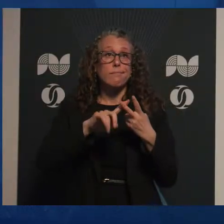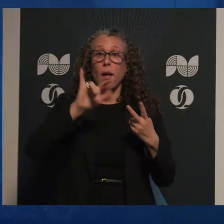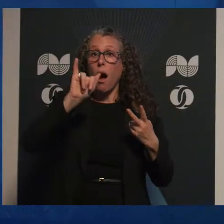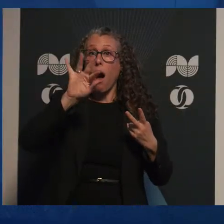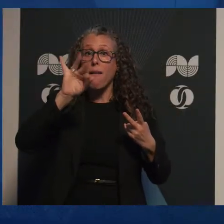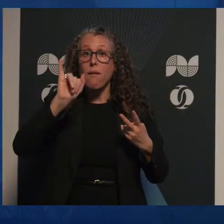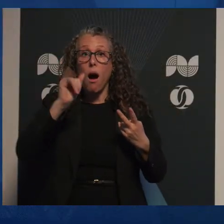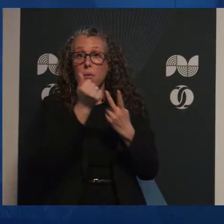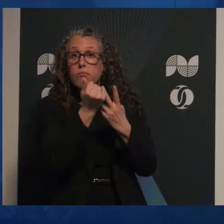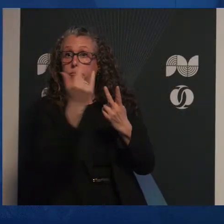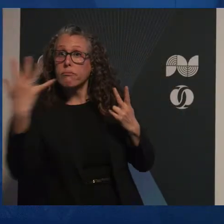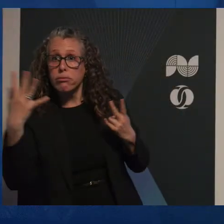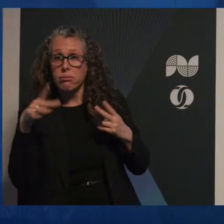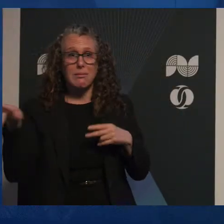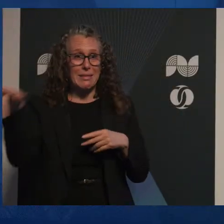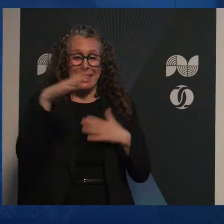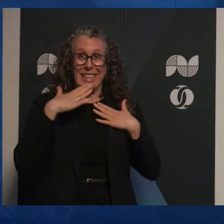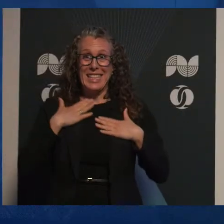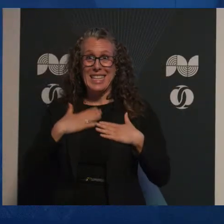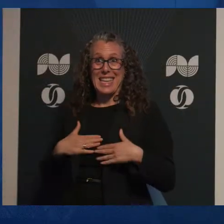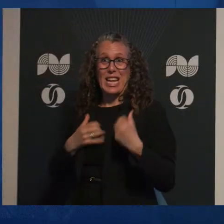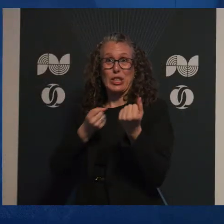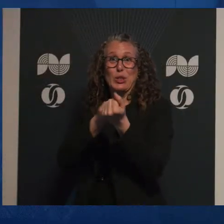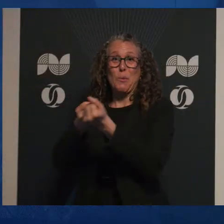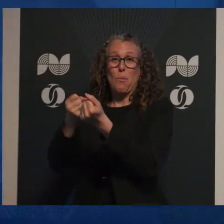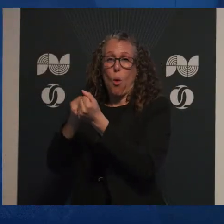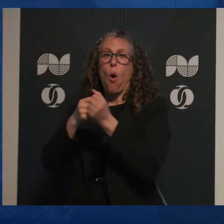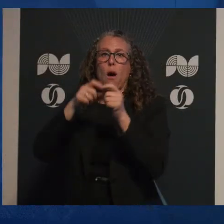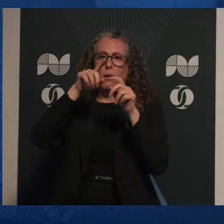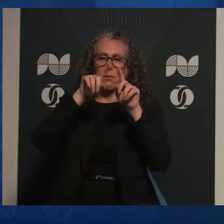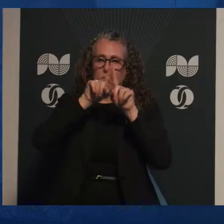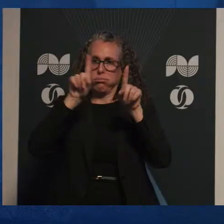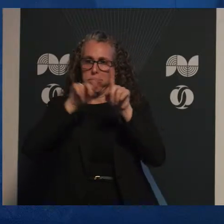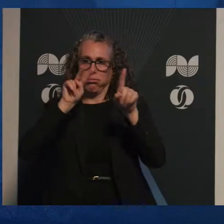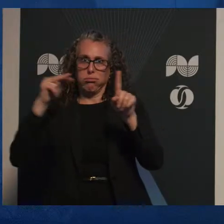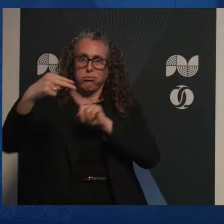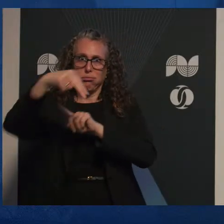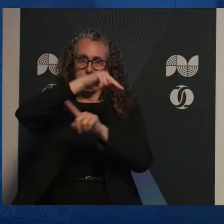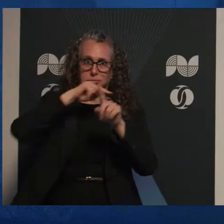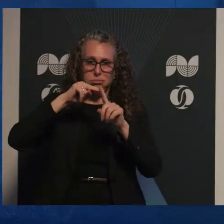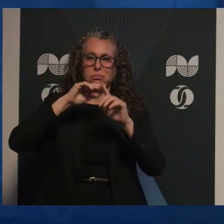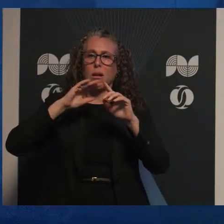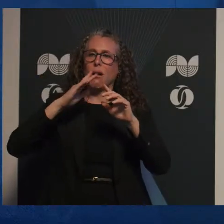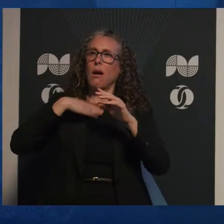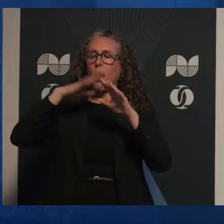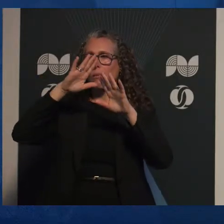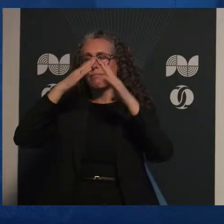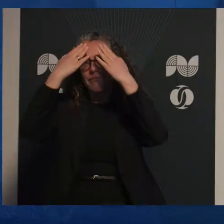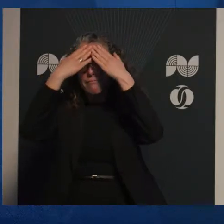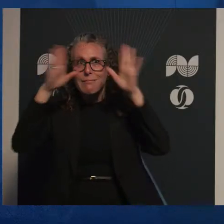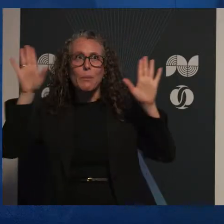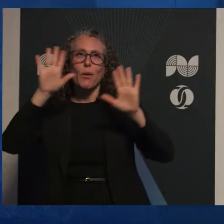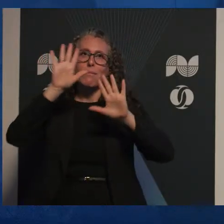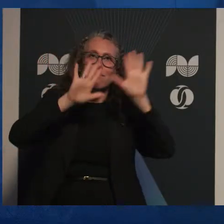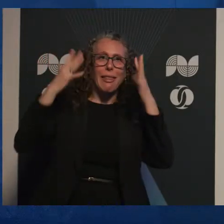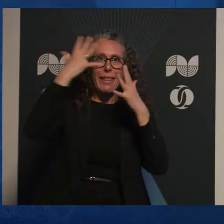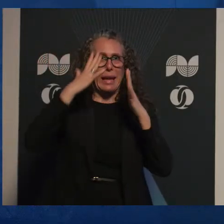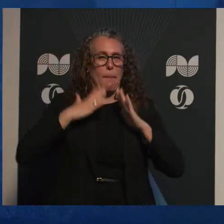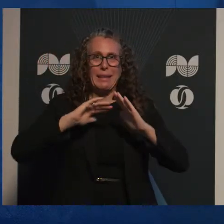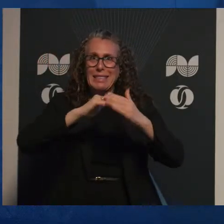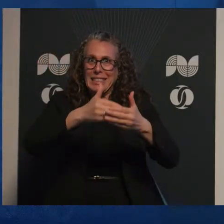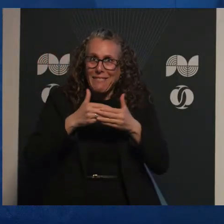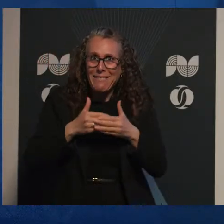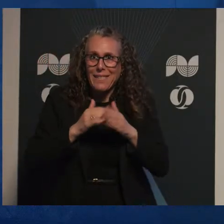need support, and our pluralistic liberal agenda needs defending. It starts with funding.